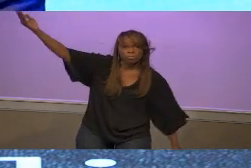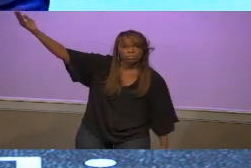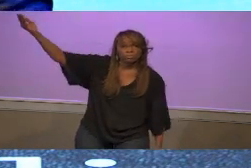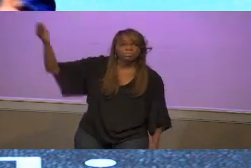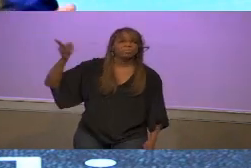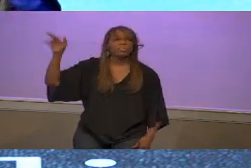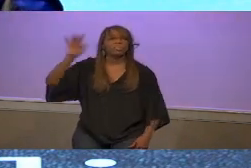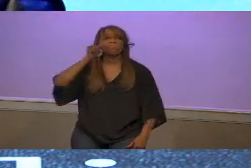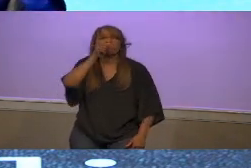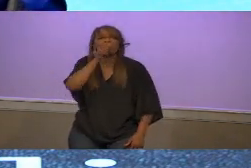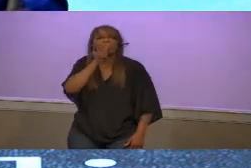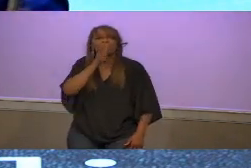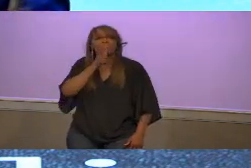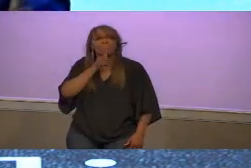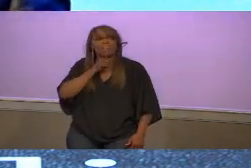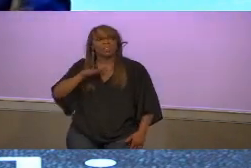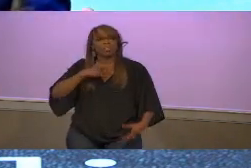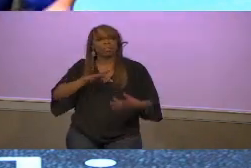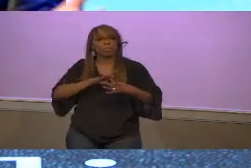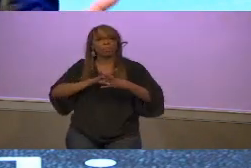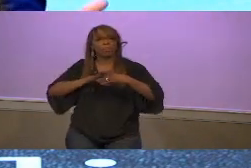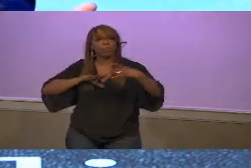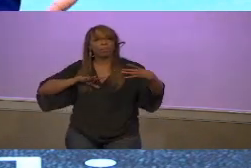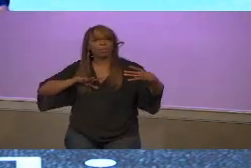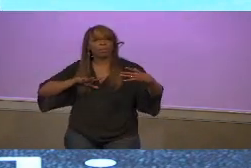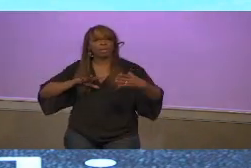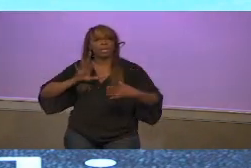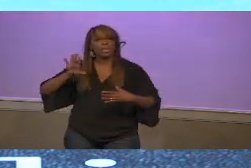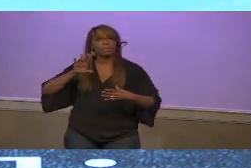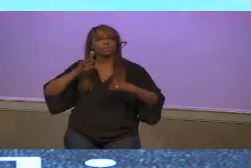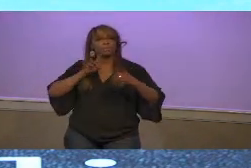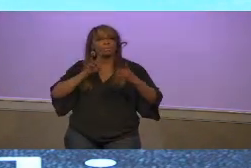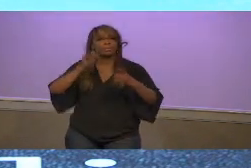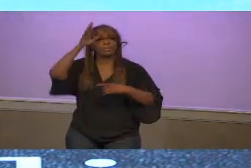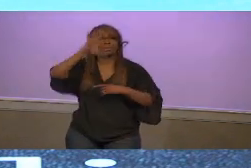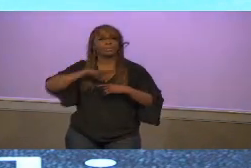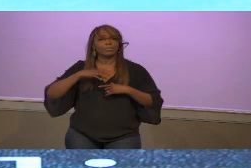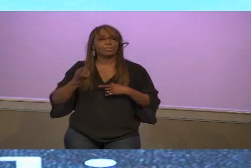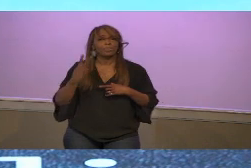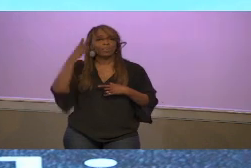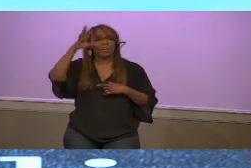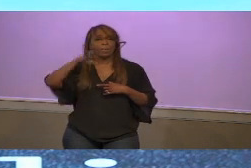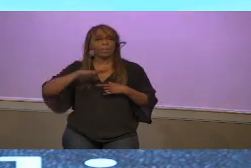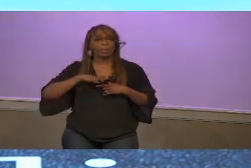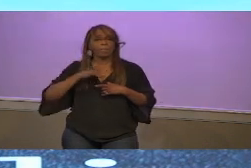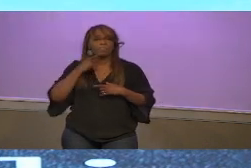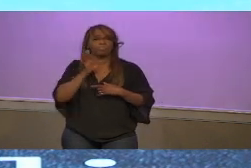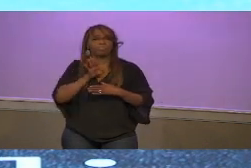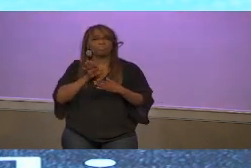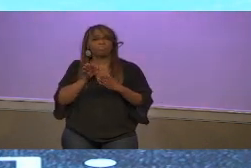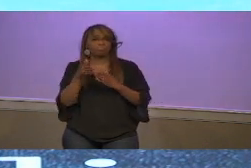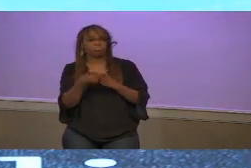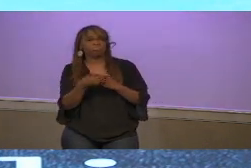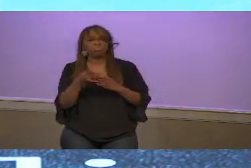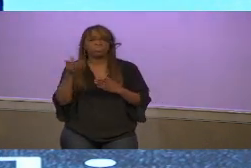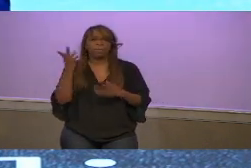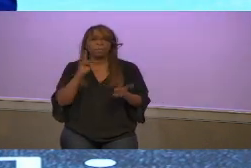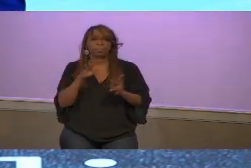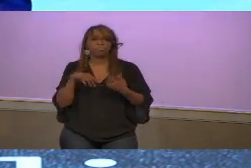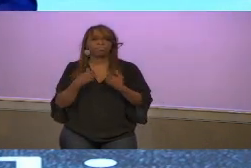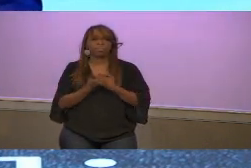He suffered abandonment by his disciples, betrayal by those that he